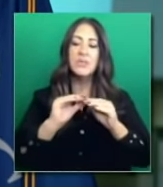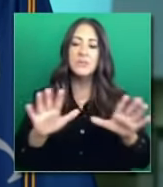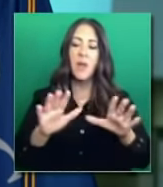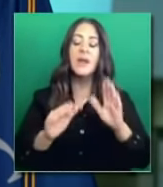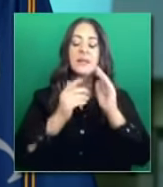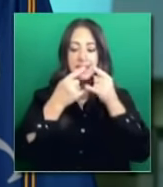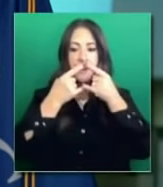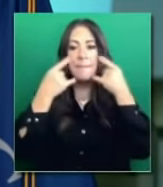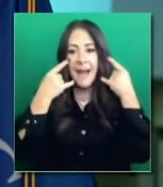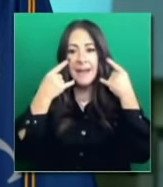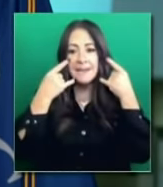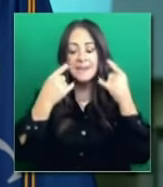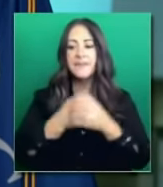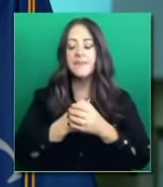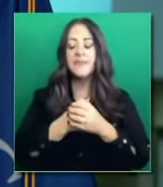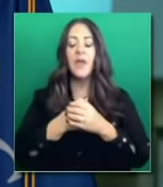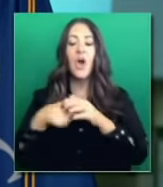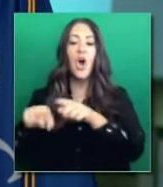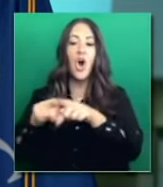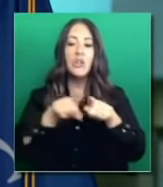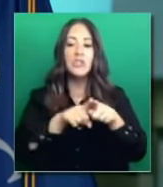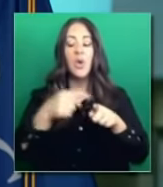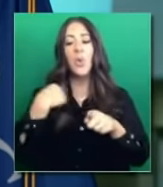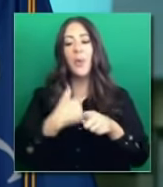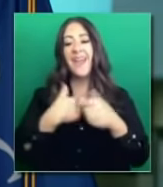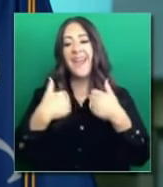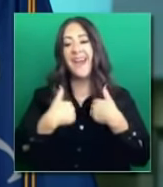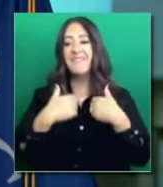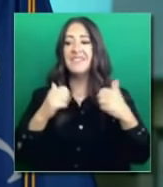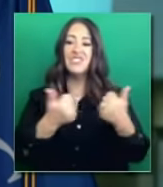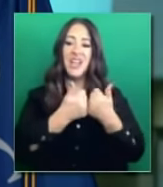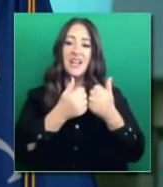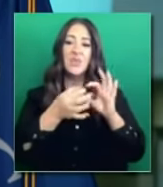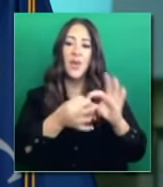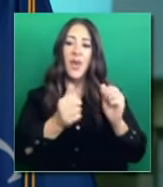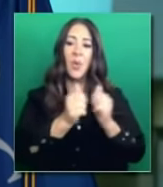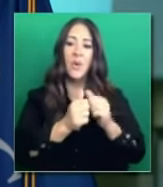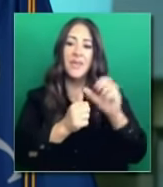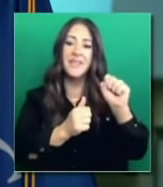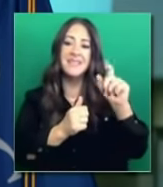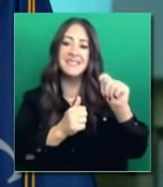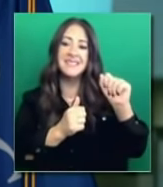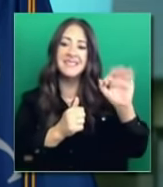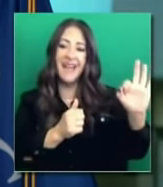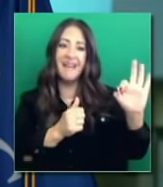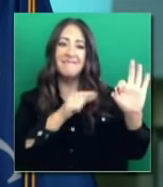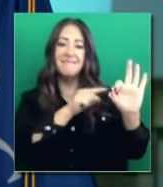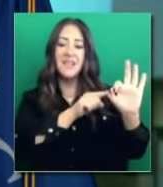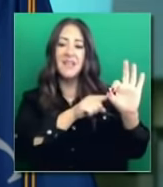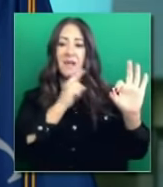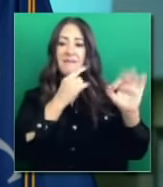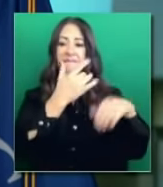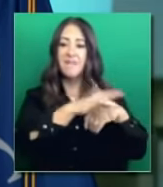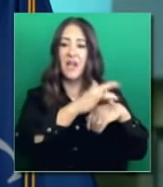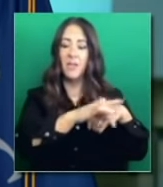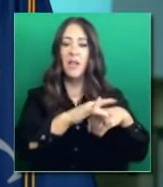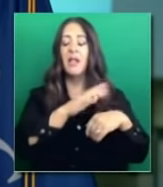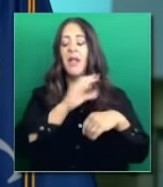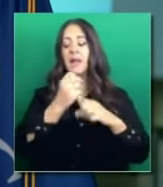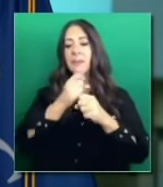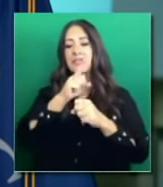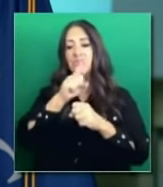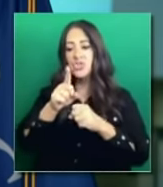logistics challenge. There's a staffing challenge in terms of the queuing up for tests and making sure tests are conducted and conducted in a safe